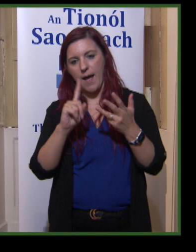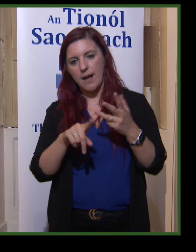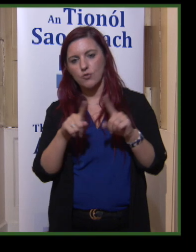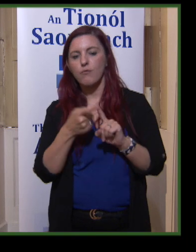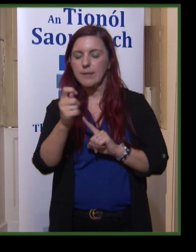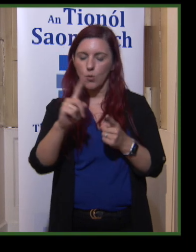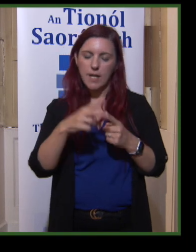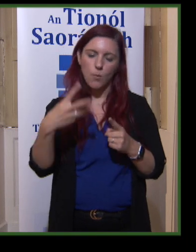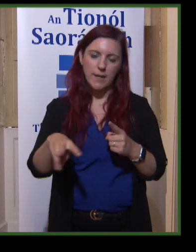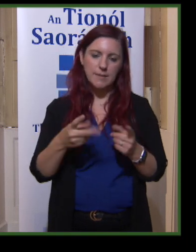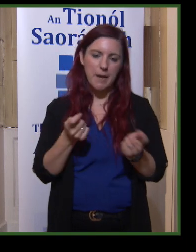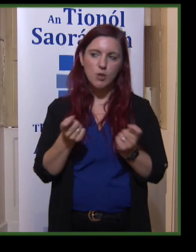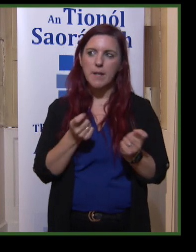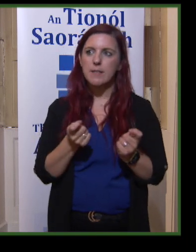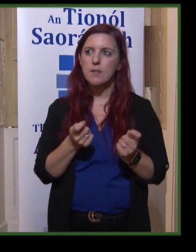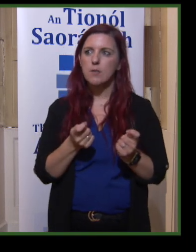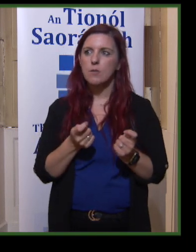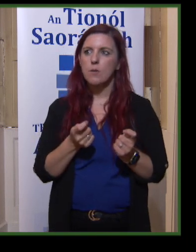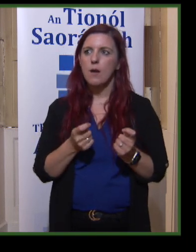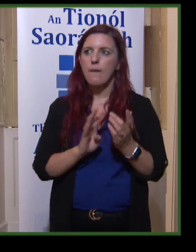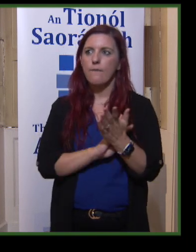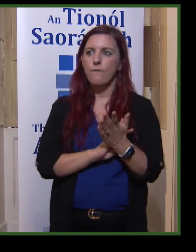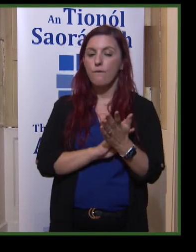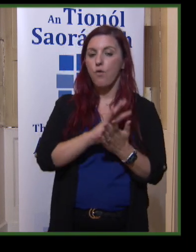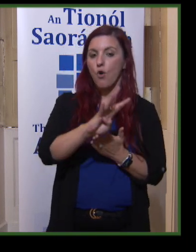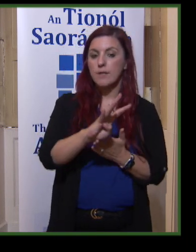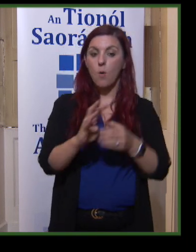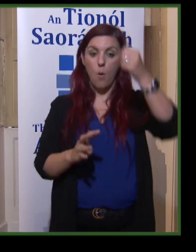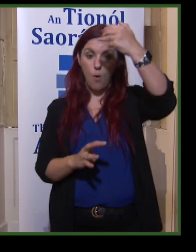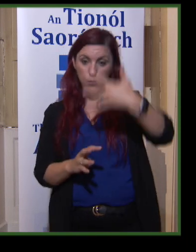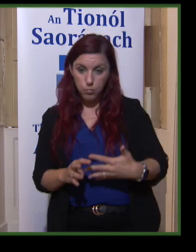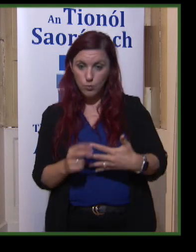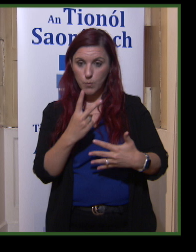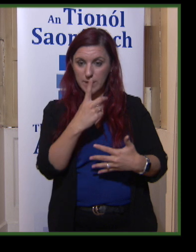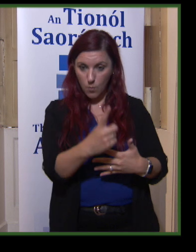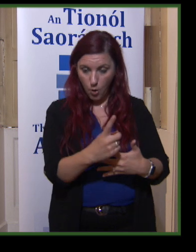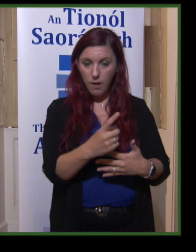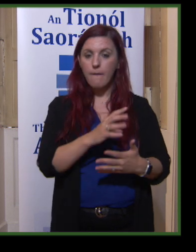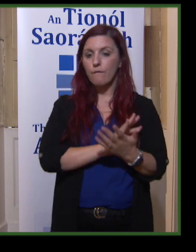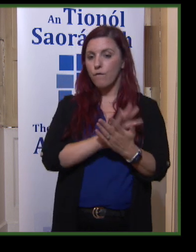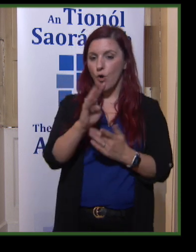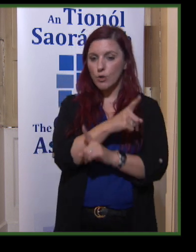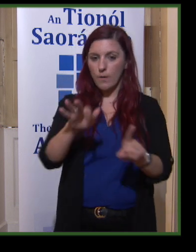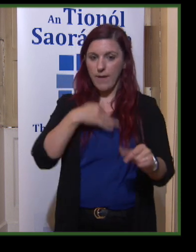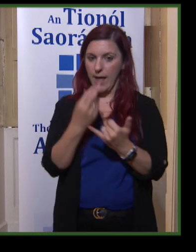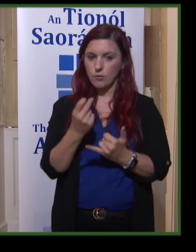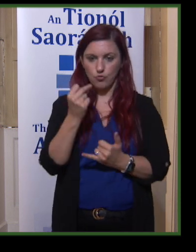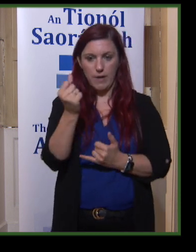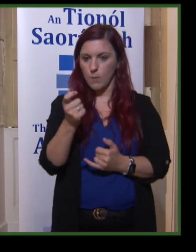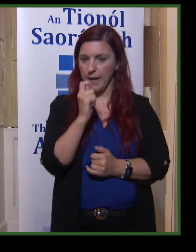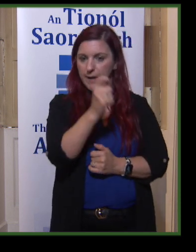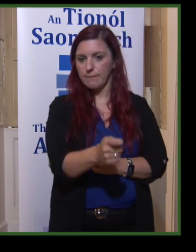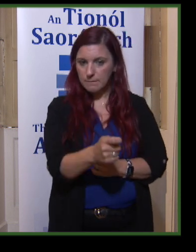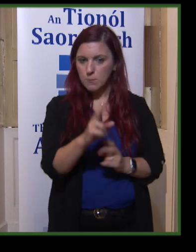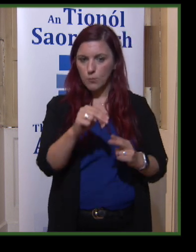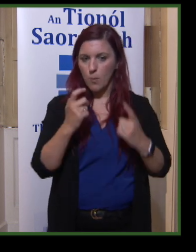management. So that's 14 out of the 21 categories. You have 15 out